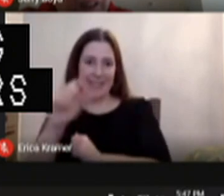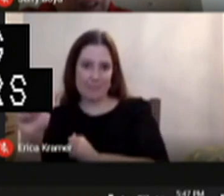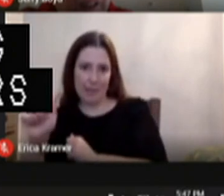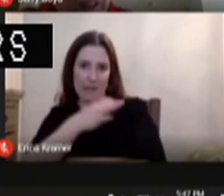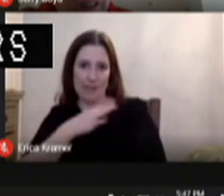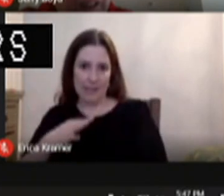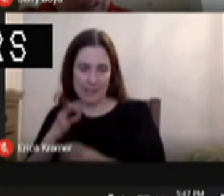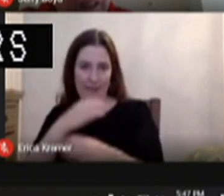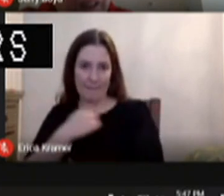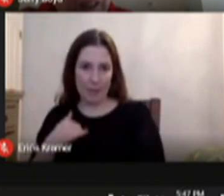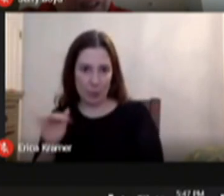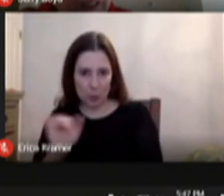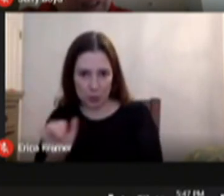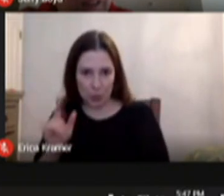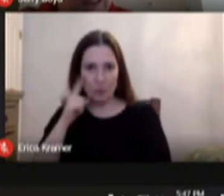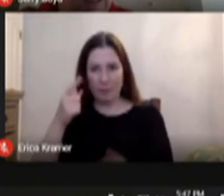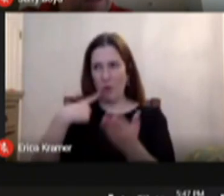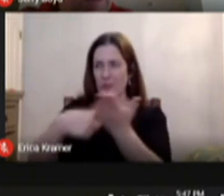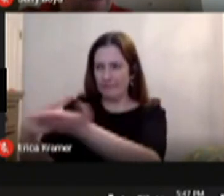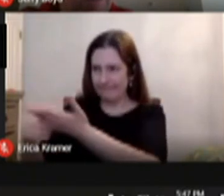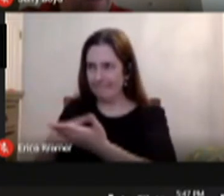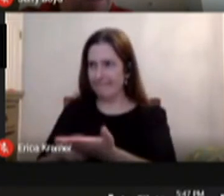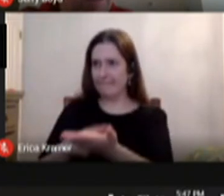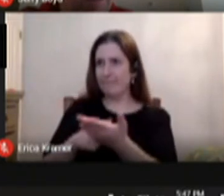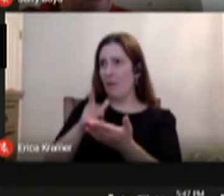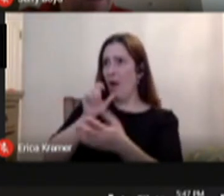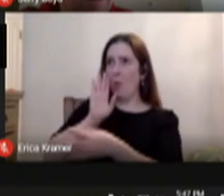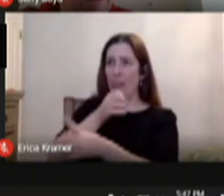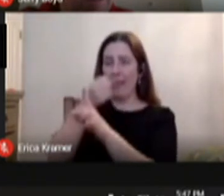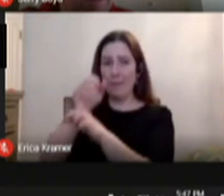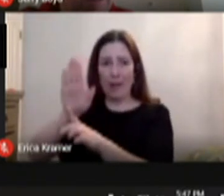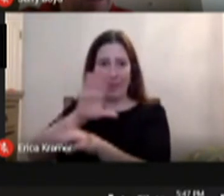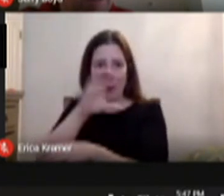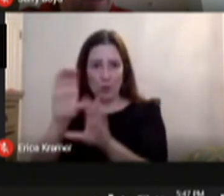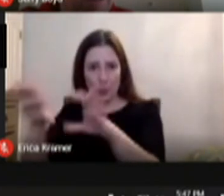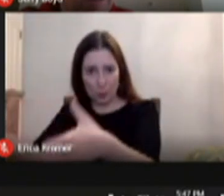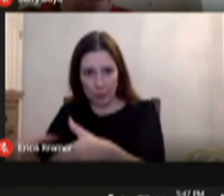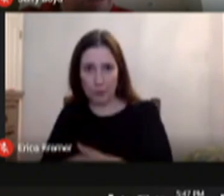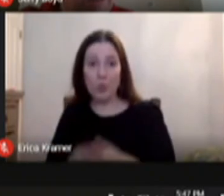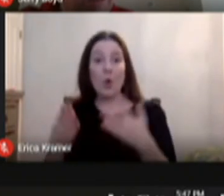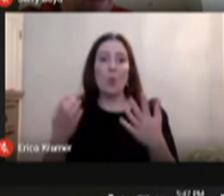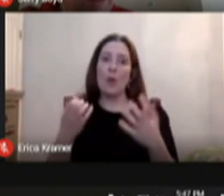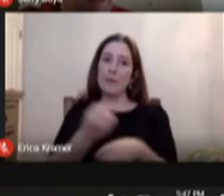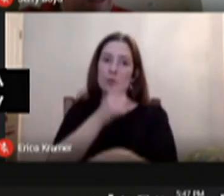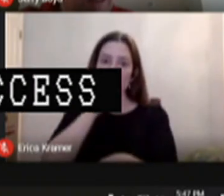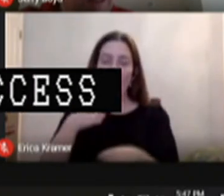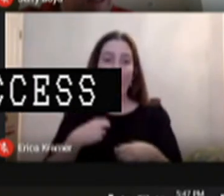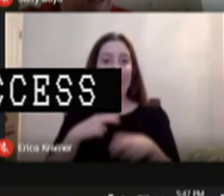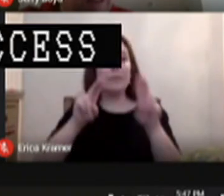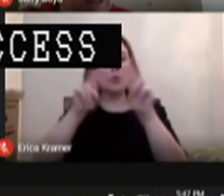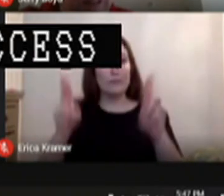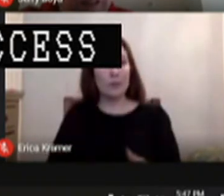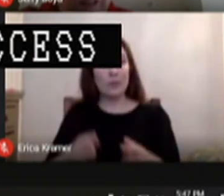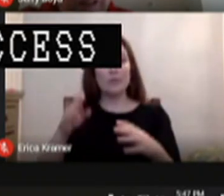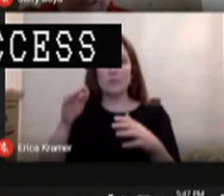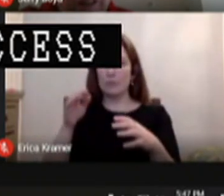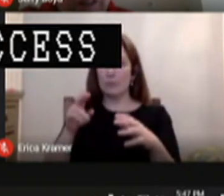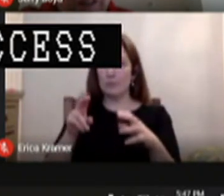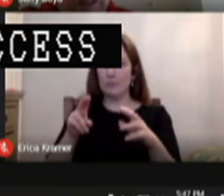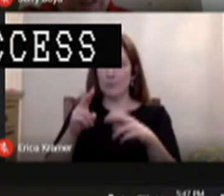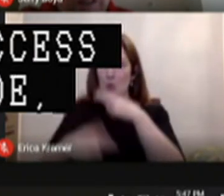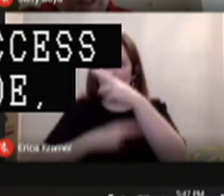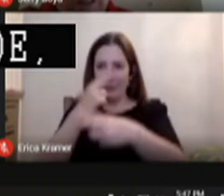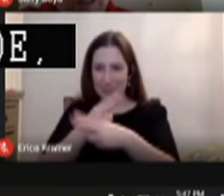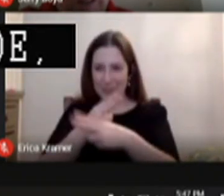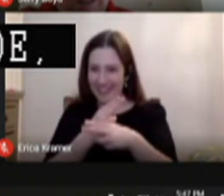lot of different things about the plaza, everything from universal access being really important to shade and comfortable seating,